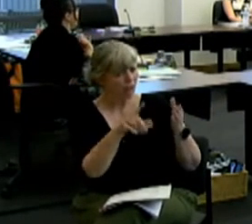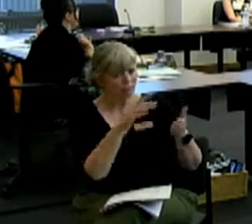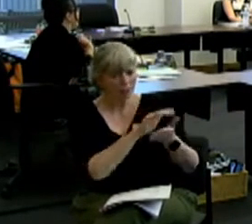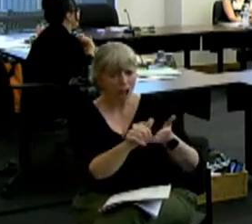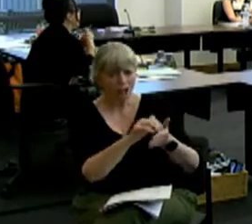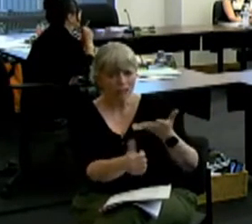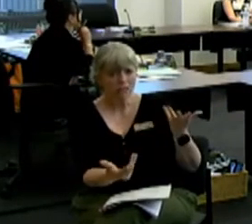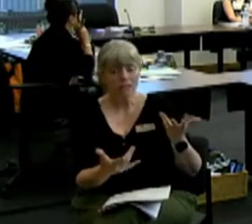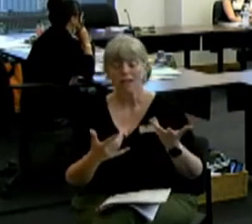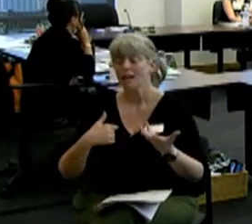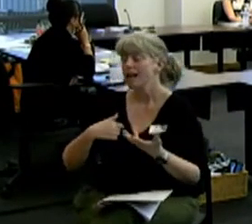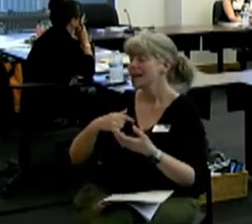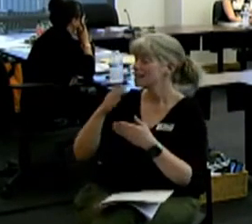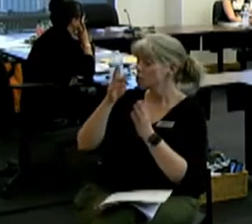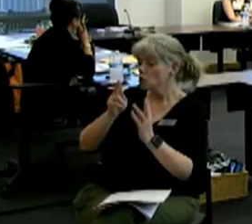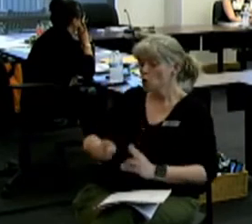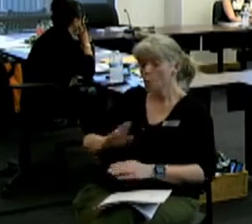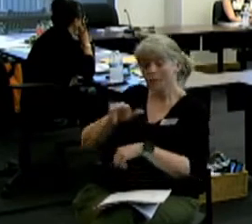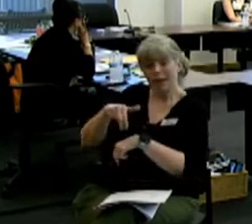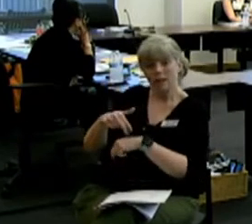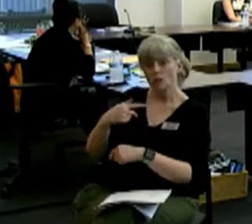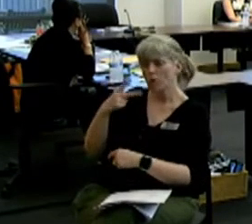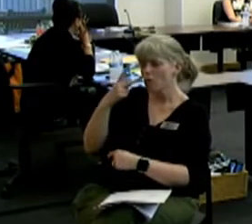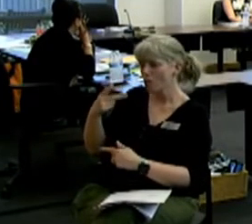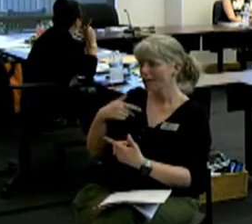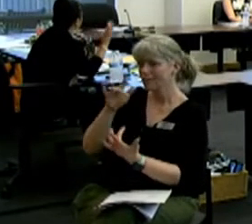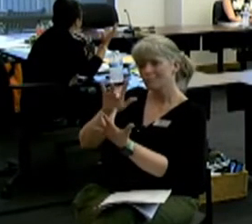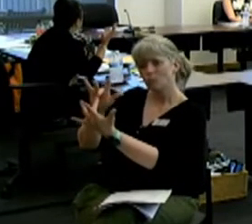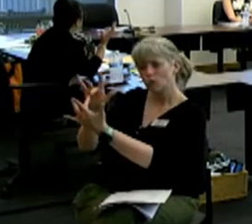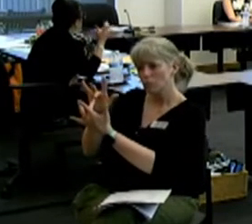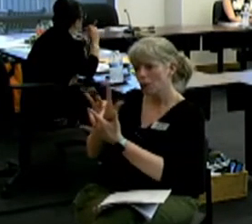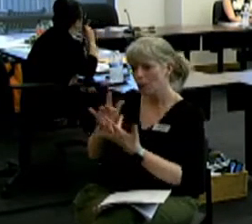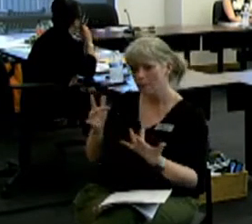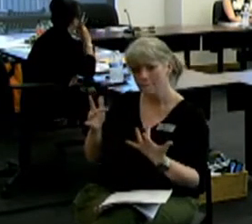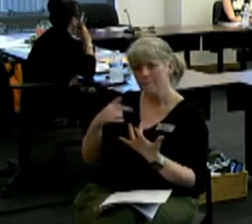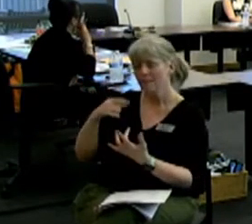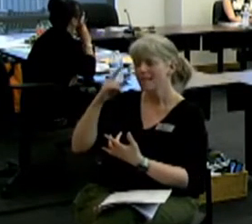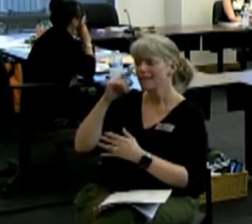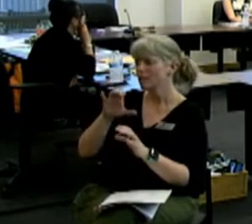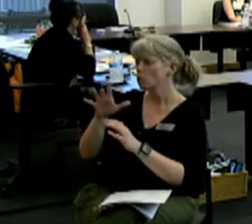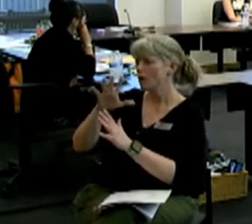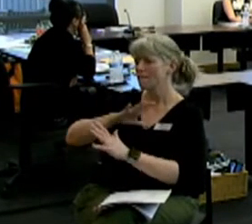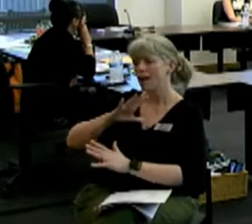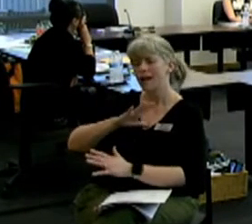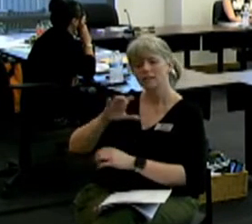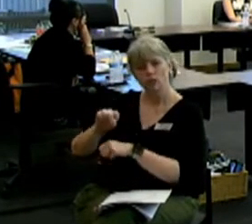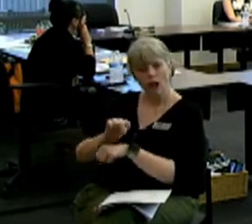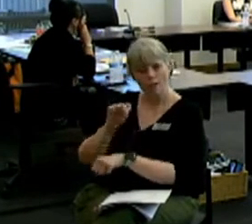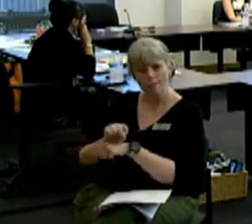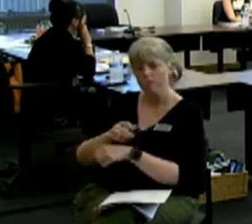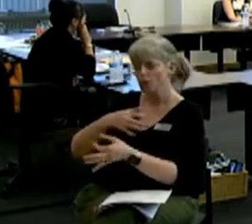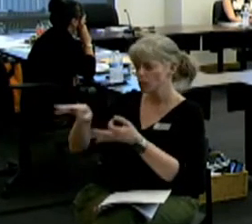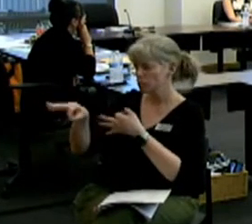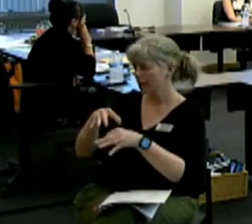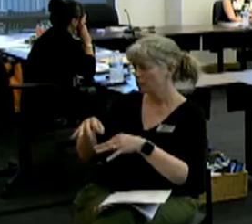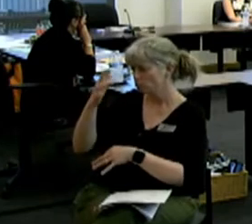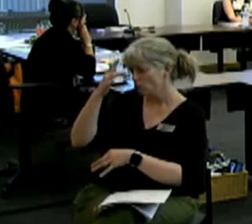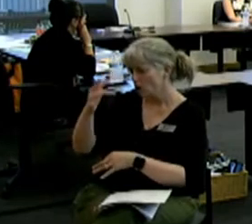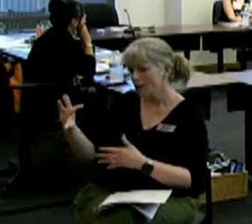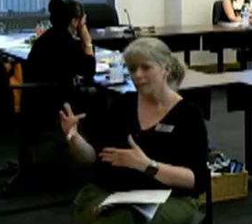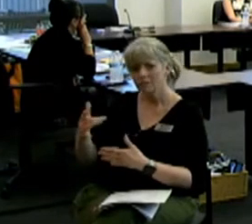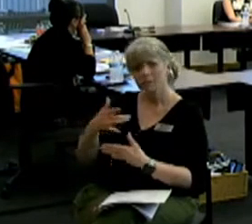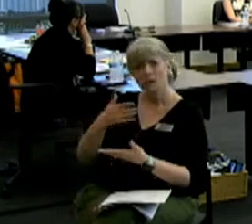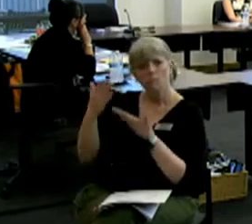matter. This It's comes out of human our nature. pocket. It's human nature. So we're looking to hit multiple touch points, and I think they do a fine job. She explained to us early on,